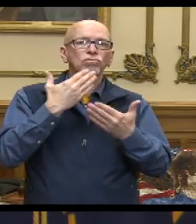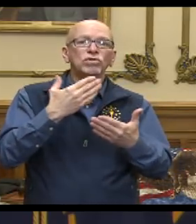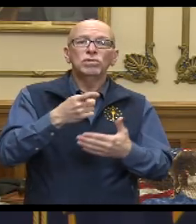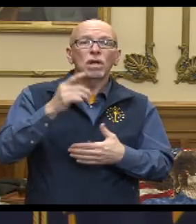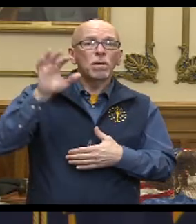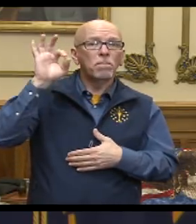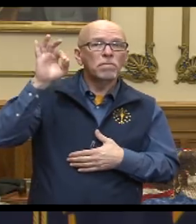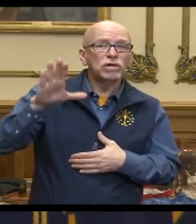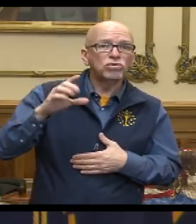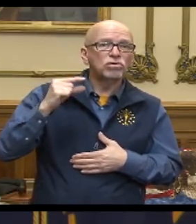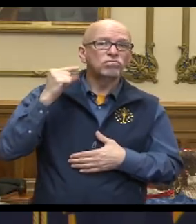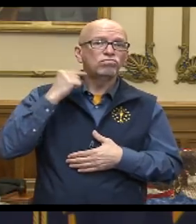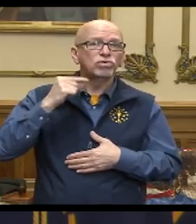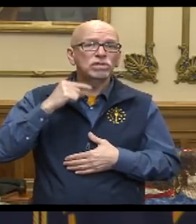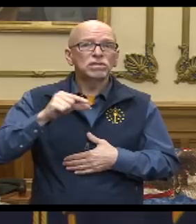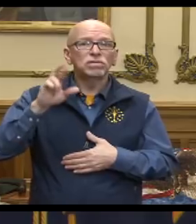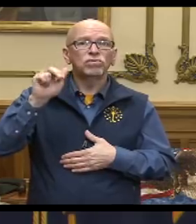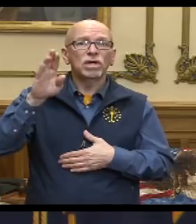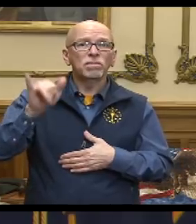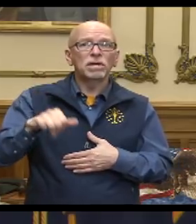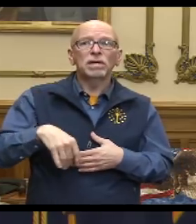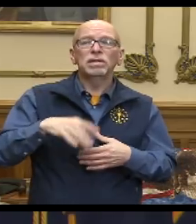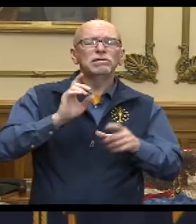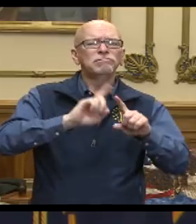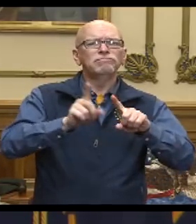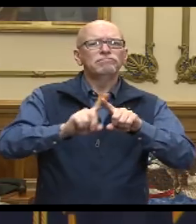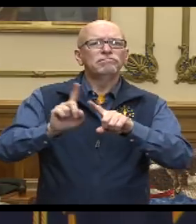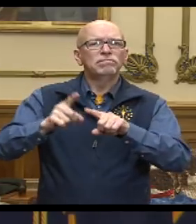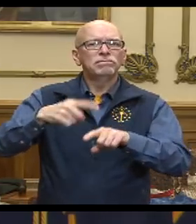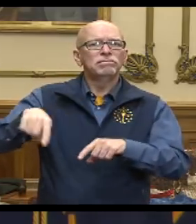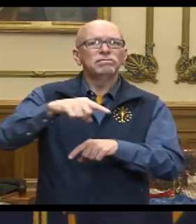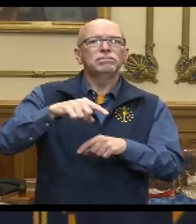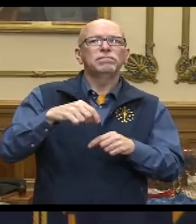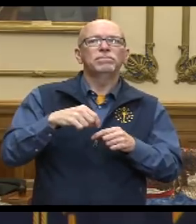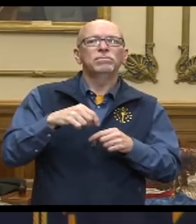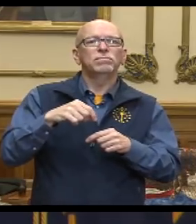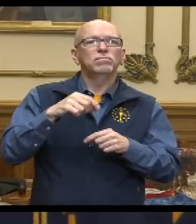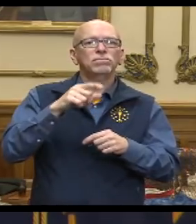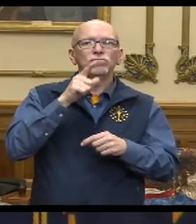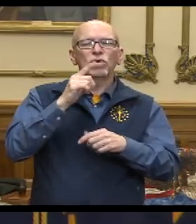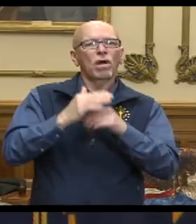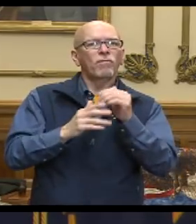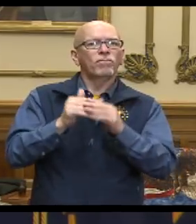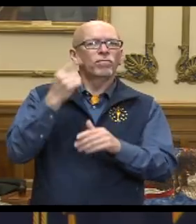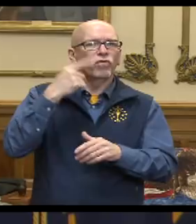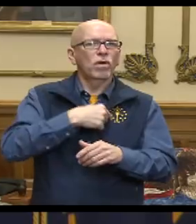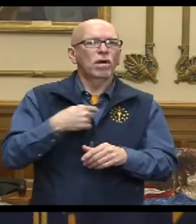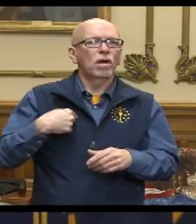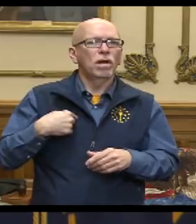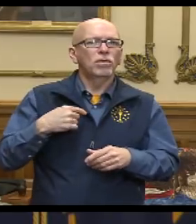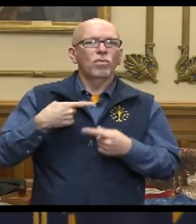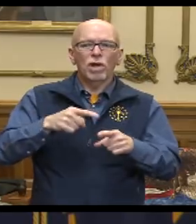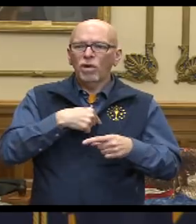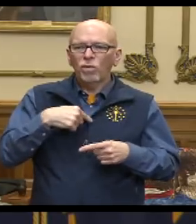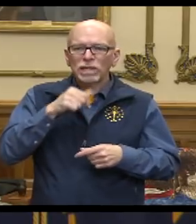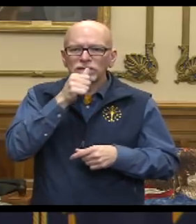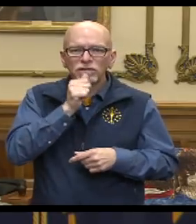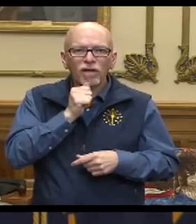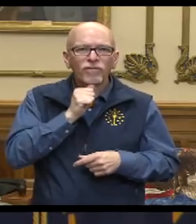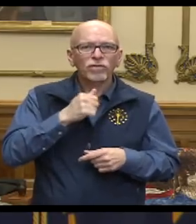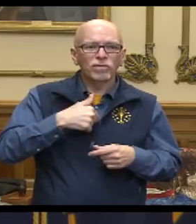priests and rabbis and imams and all those who are comforting us in our suffering and